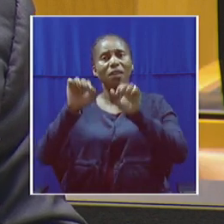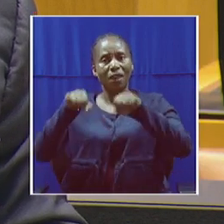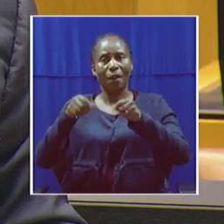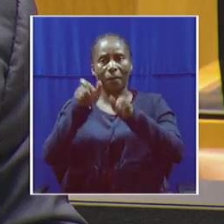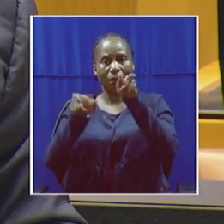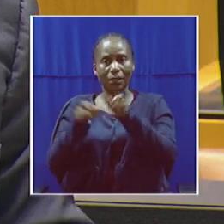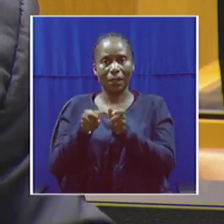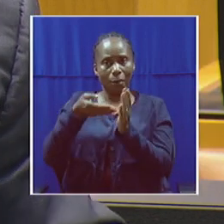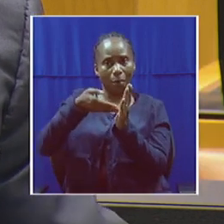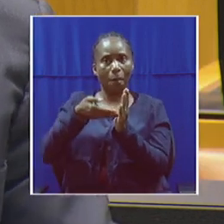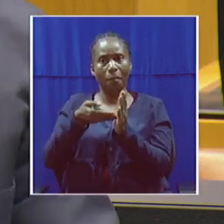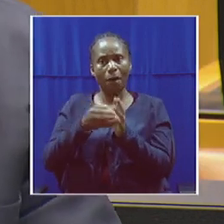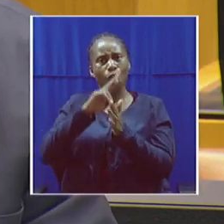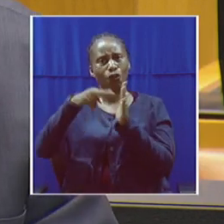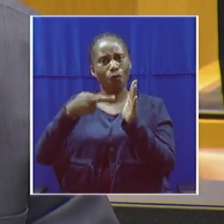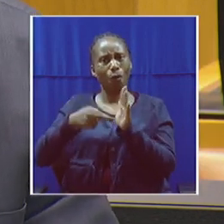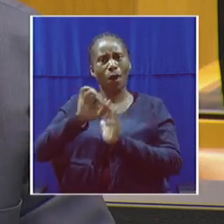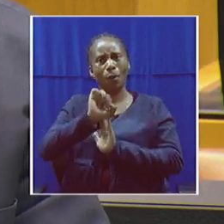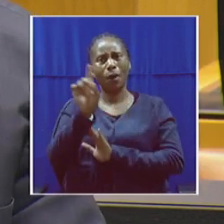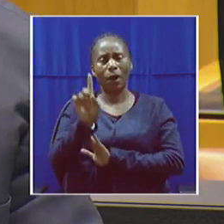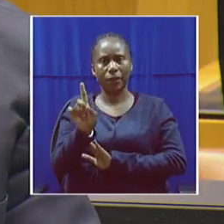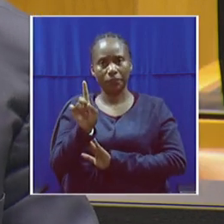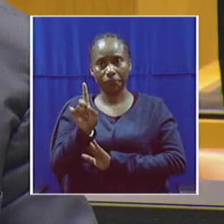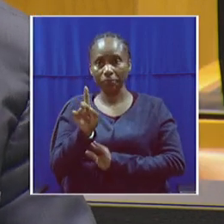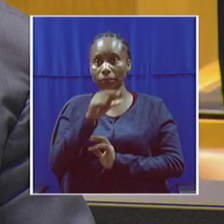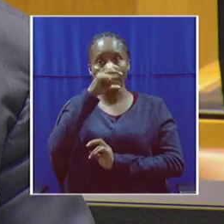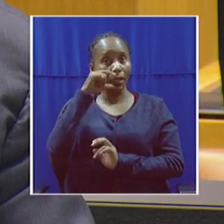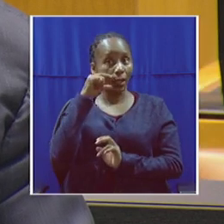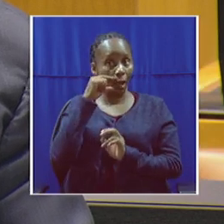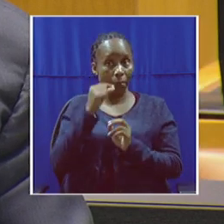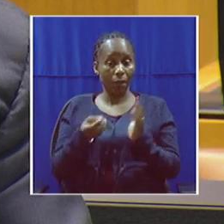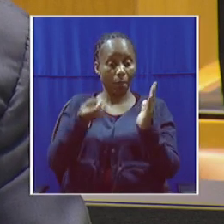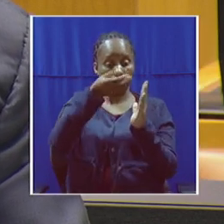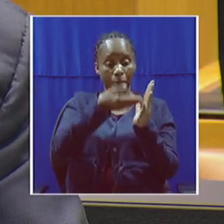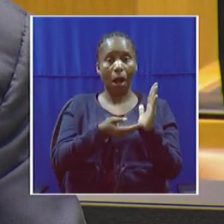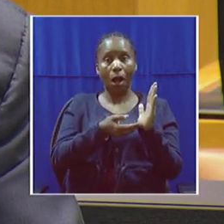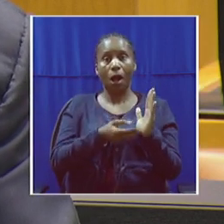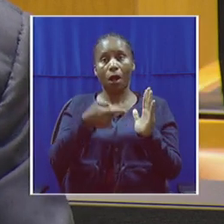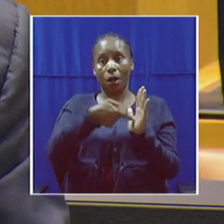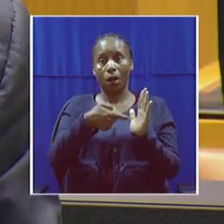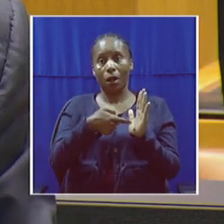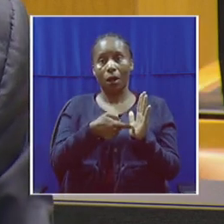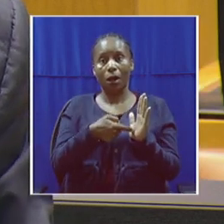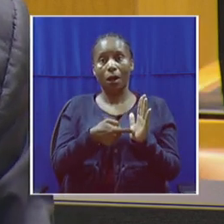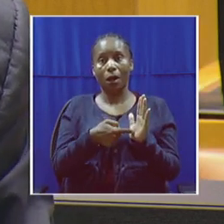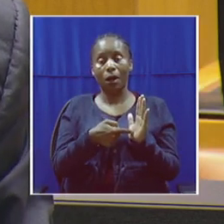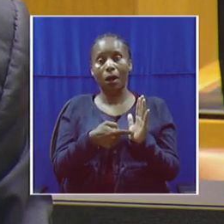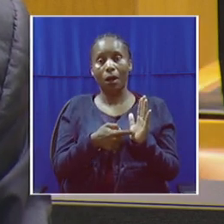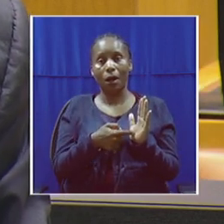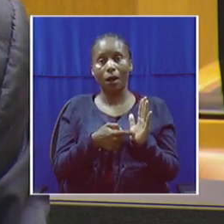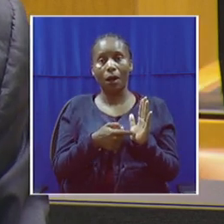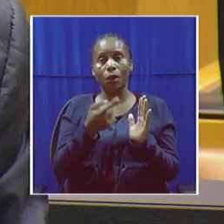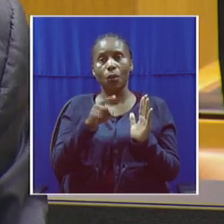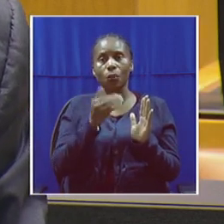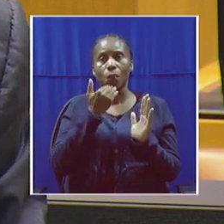role then the names submitted for this certain person pres um are those